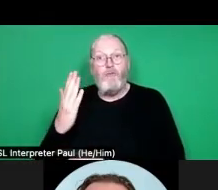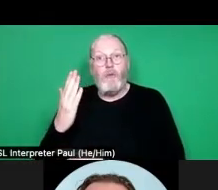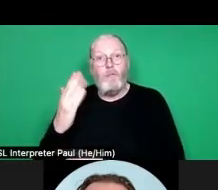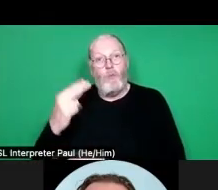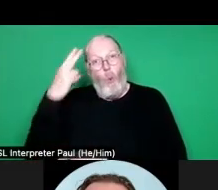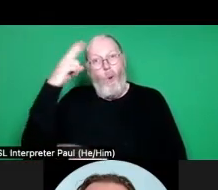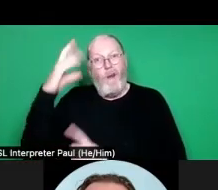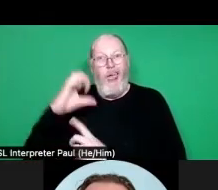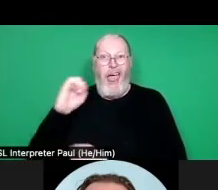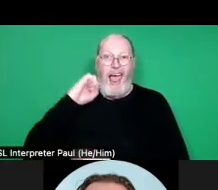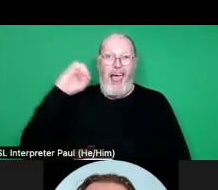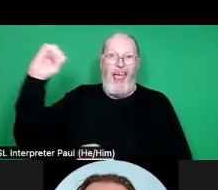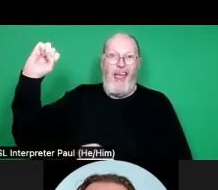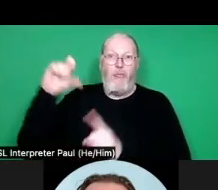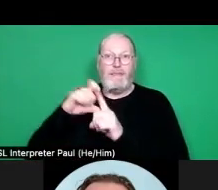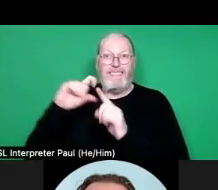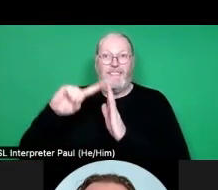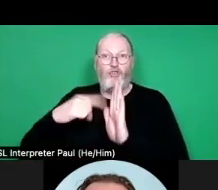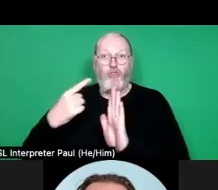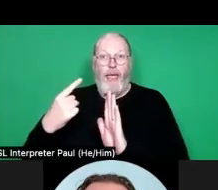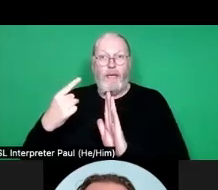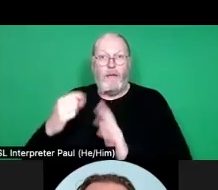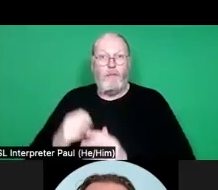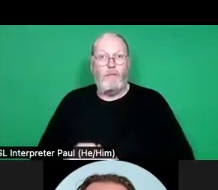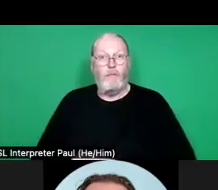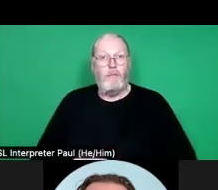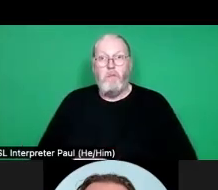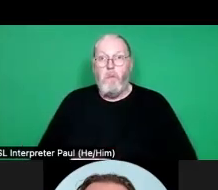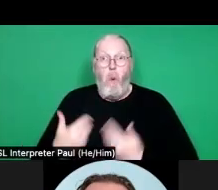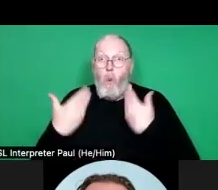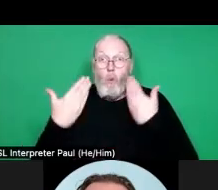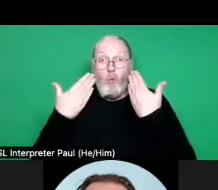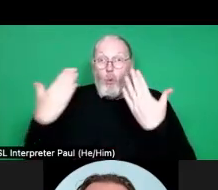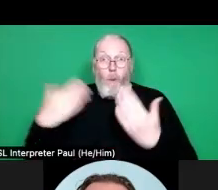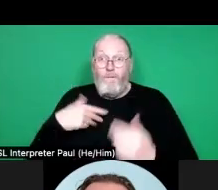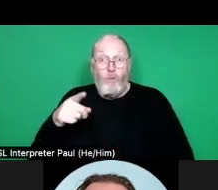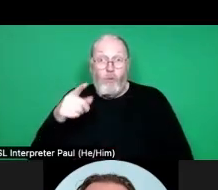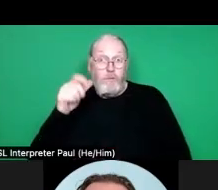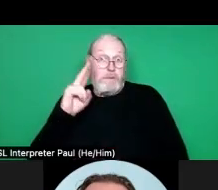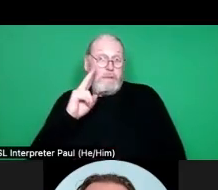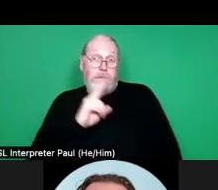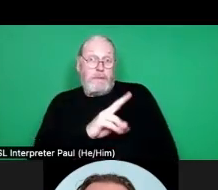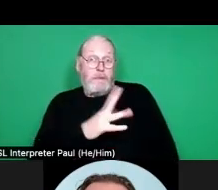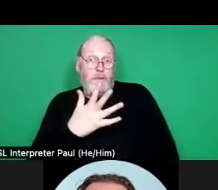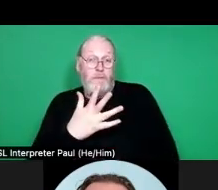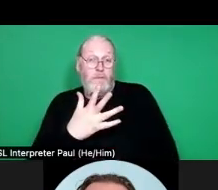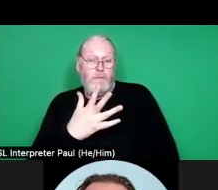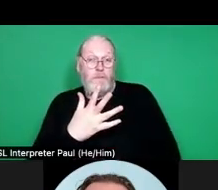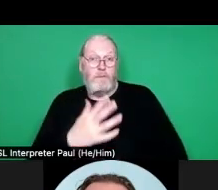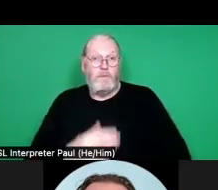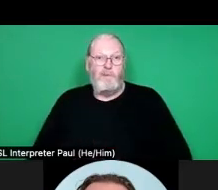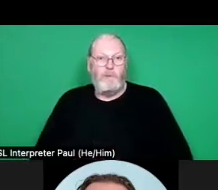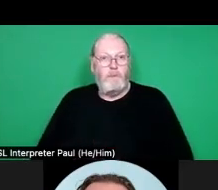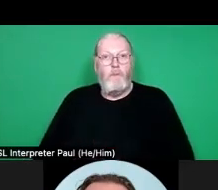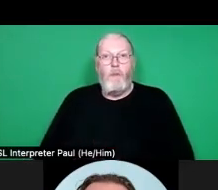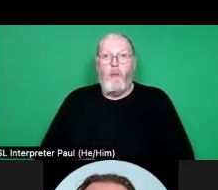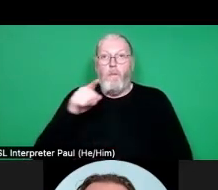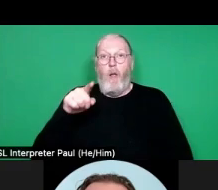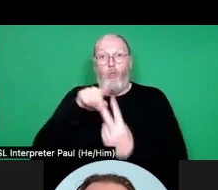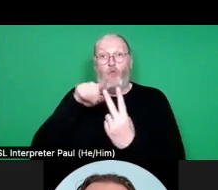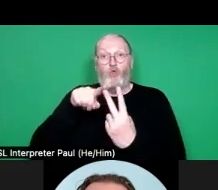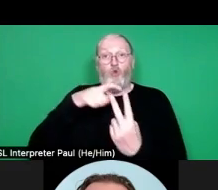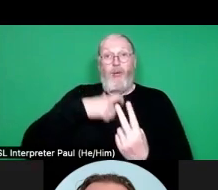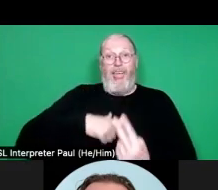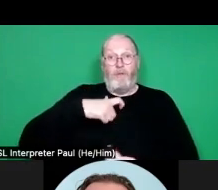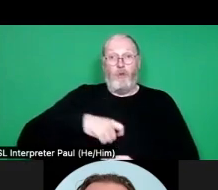I don't know if you know this, but in this episode, basically the main characters, Amy and Frank, are the first